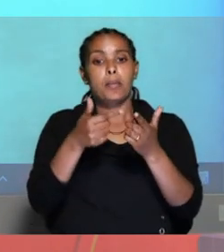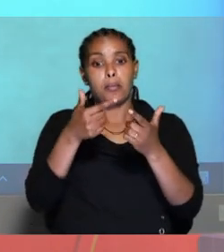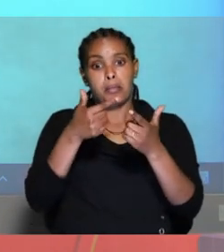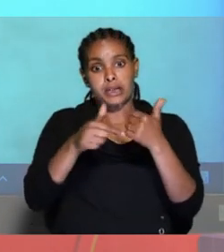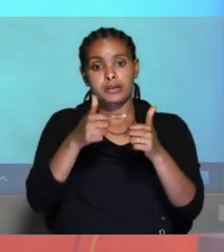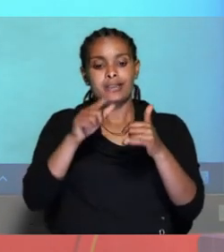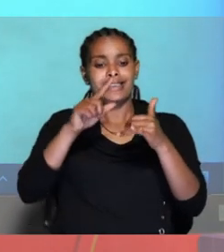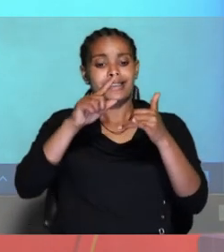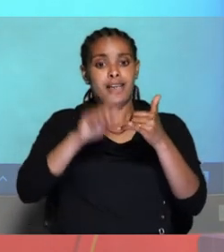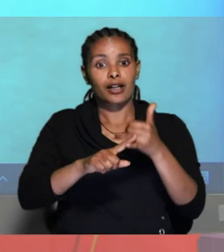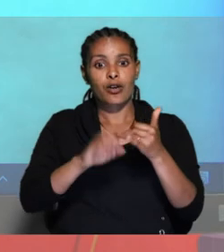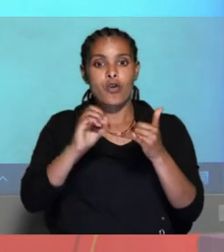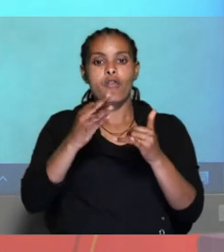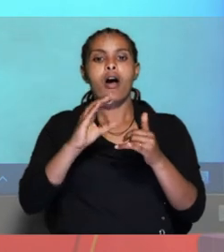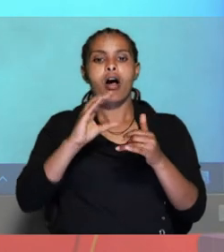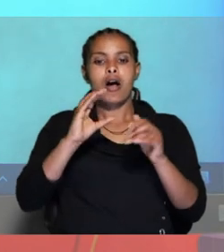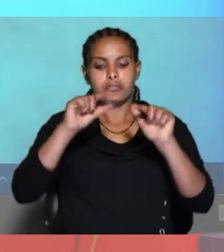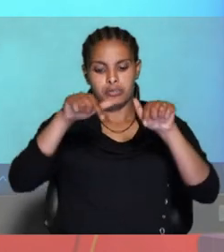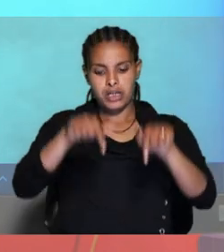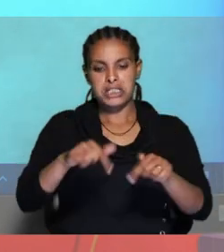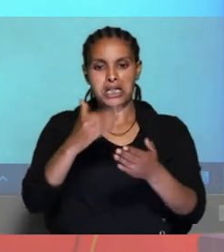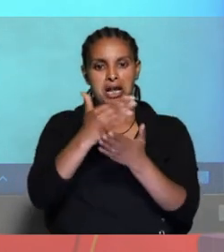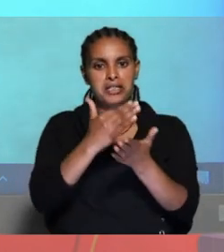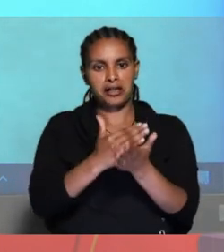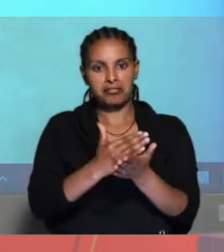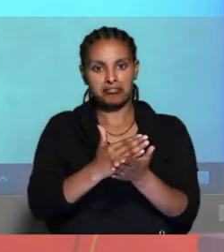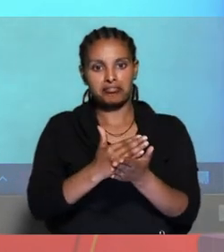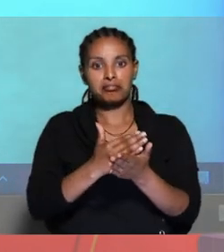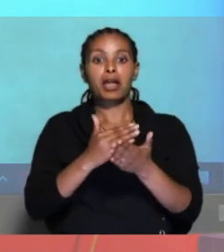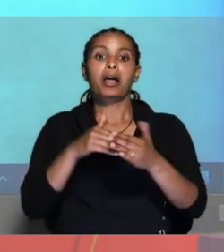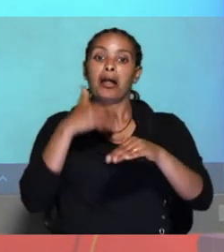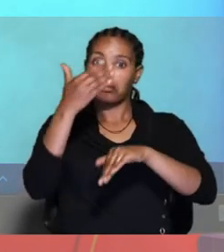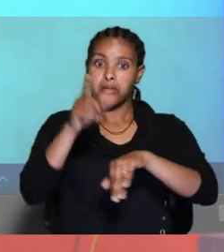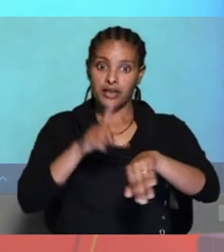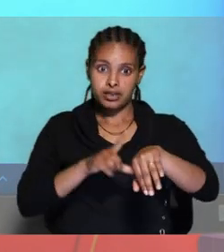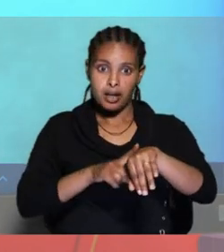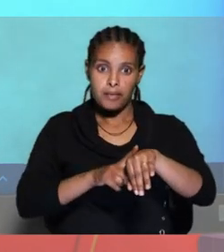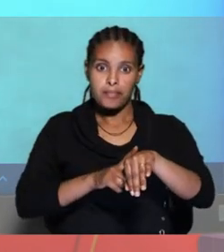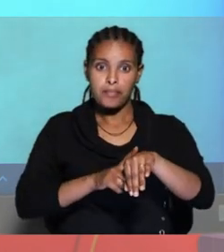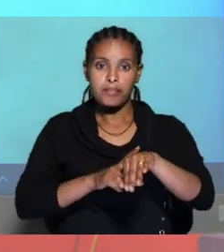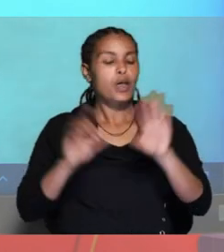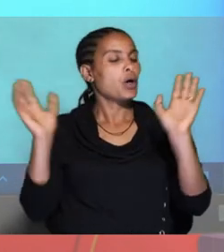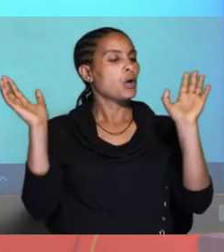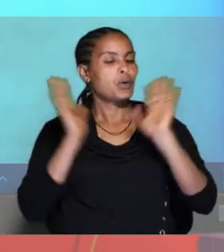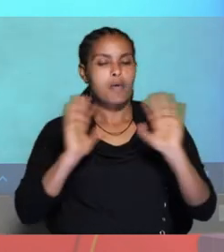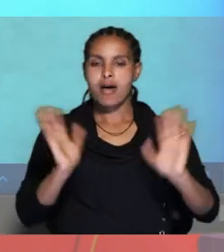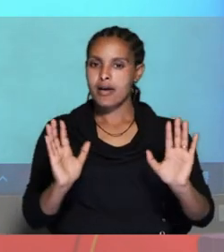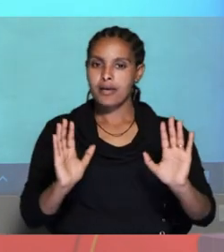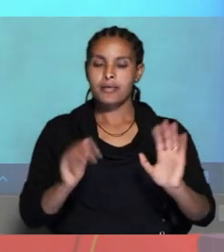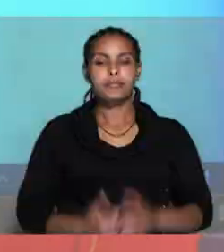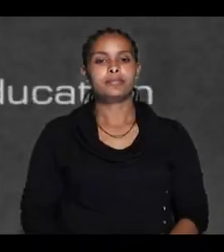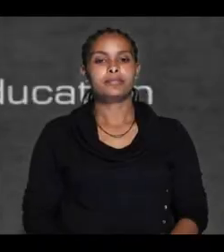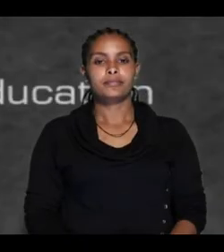us to the end of our today's lesson. Until next time, goodbye.